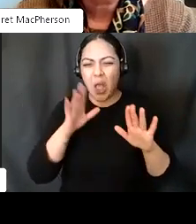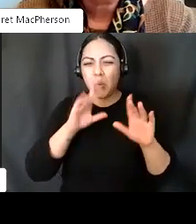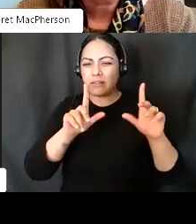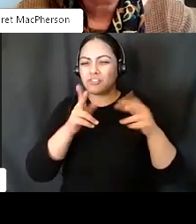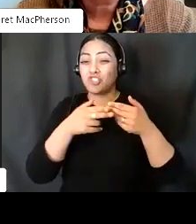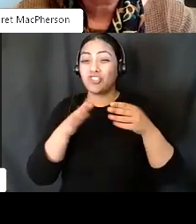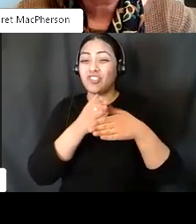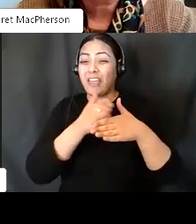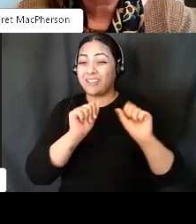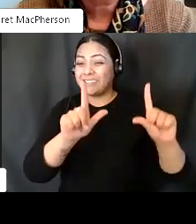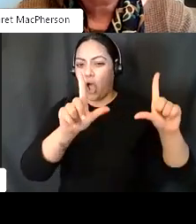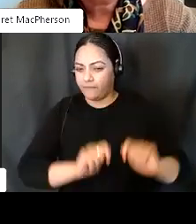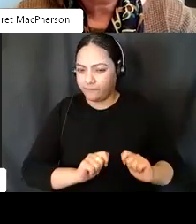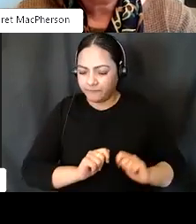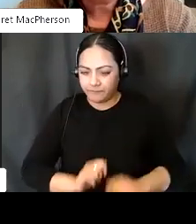my screen.